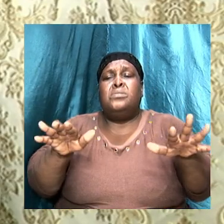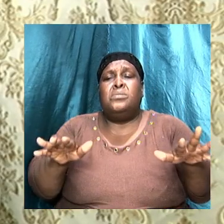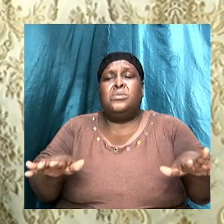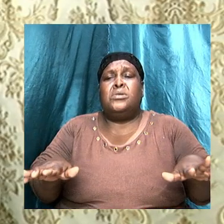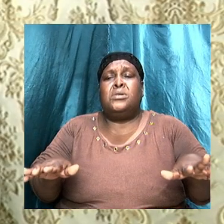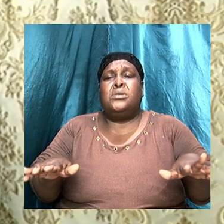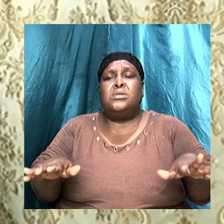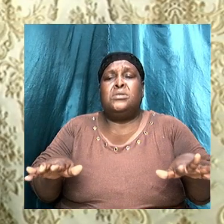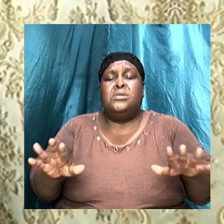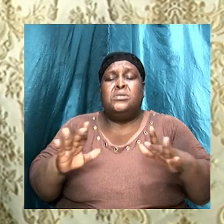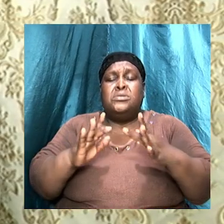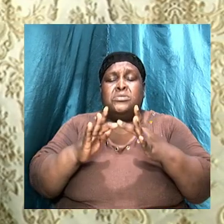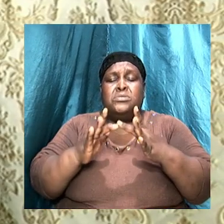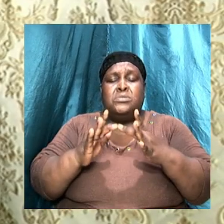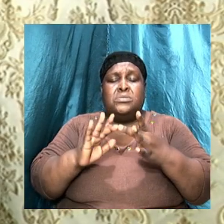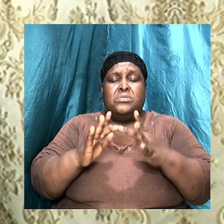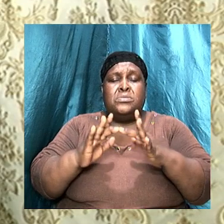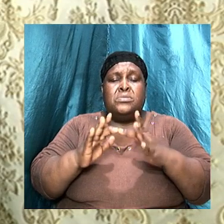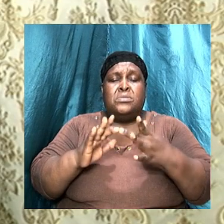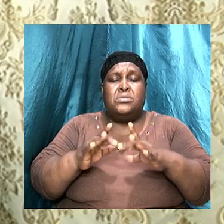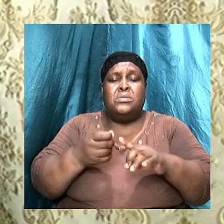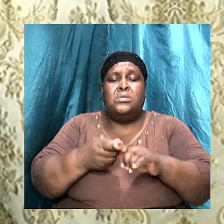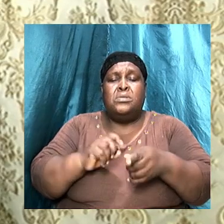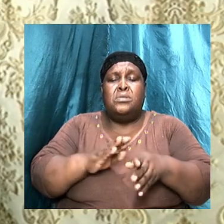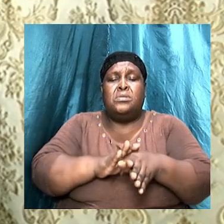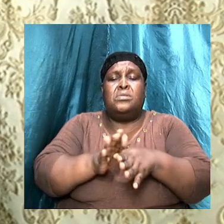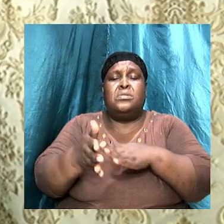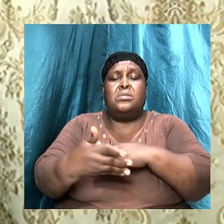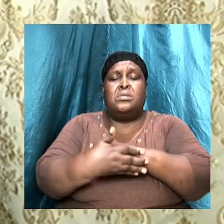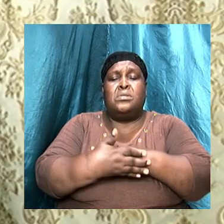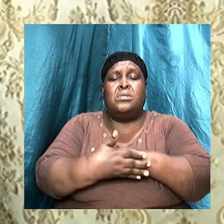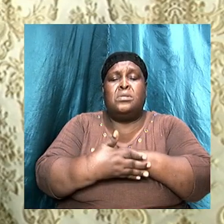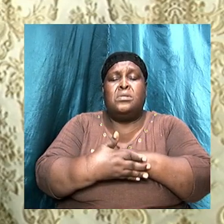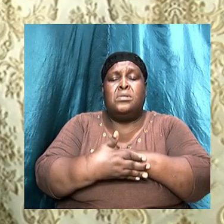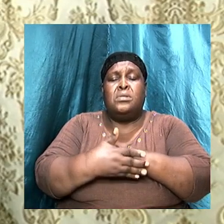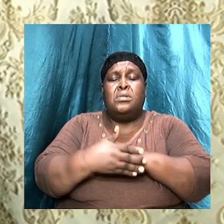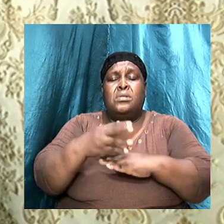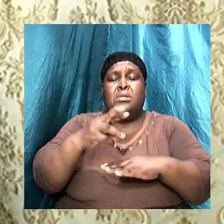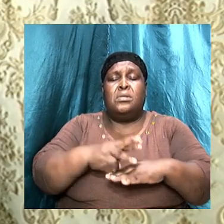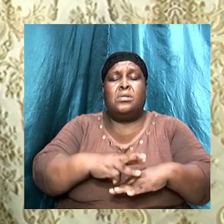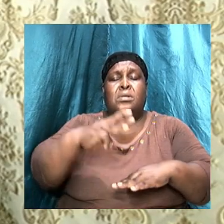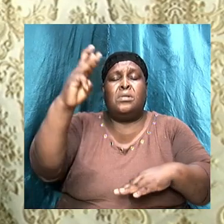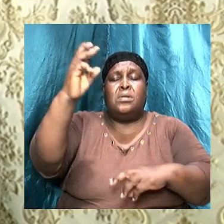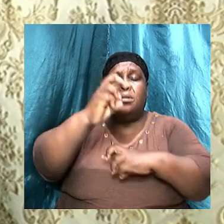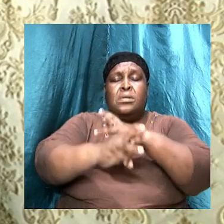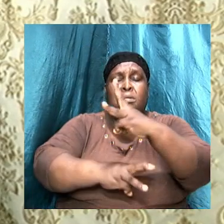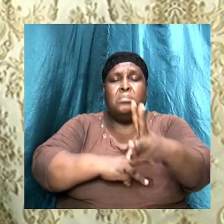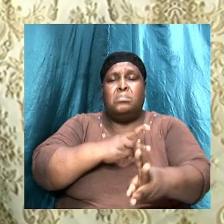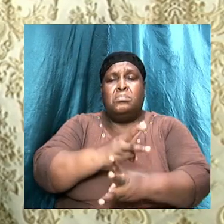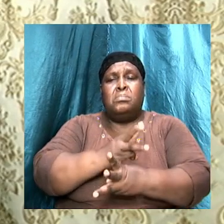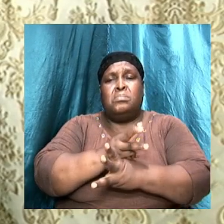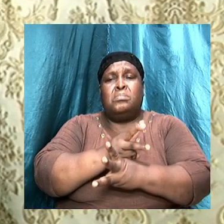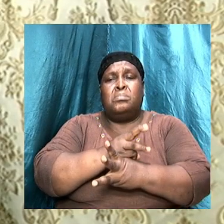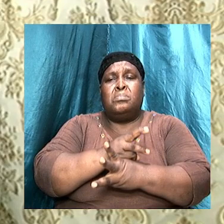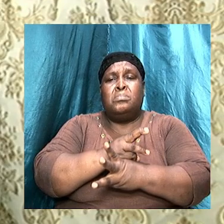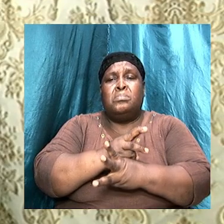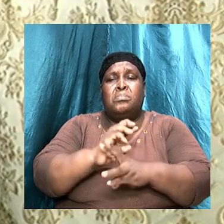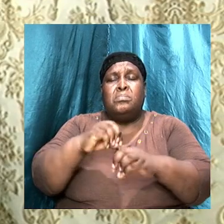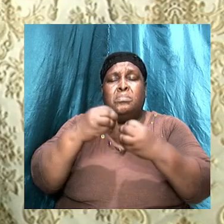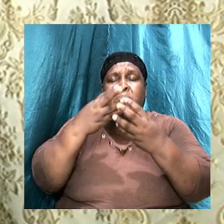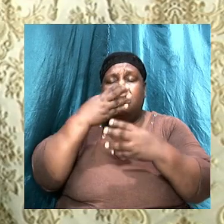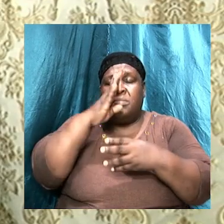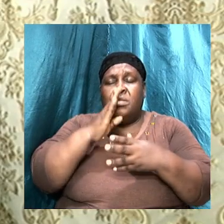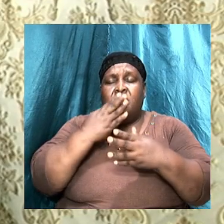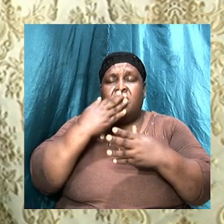You're streaming from Jamaica, from the USA, Canada, wherever you're streaming from. We, you know, give God